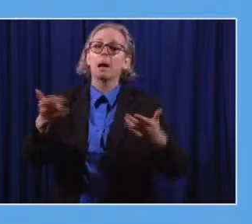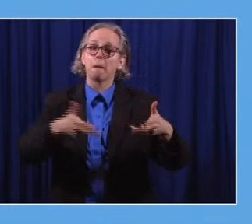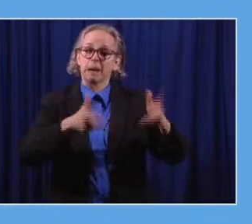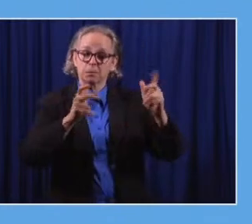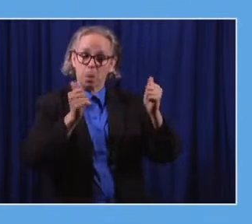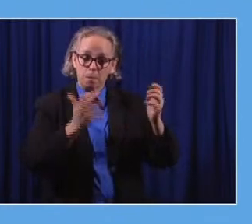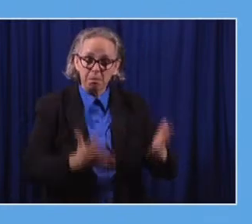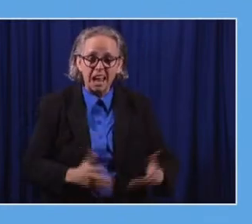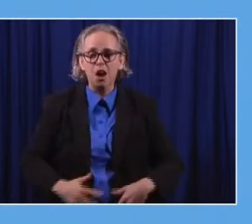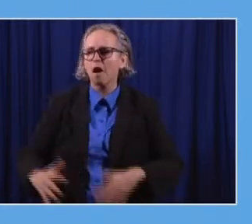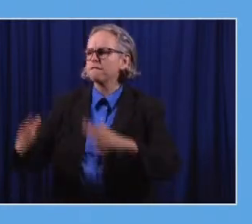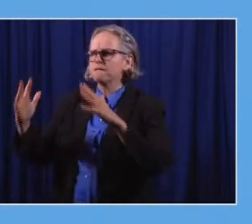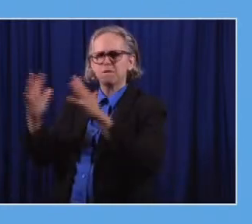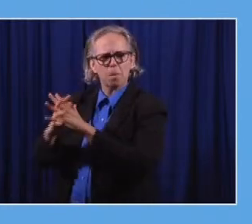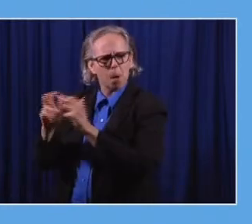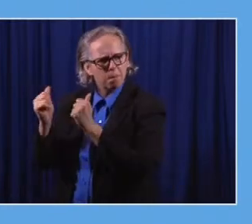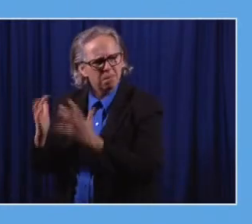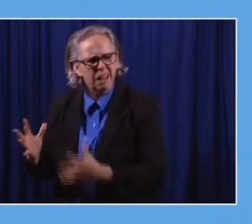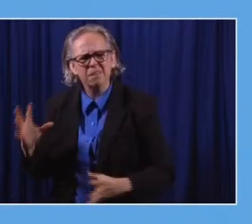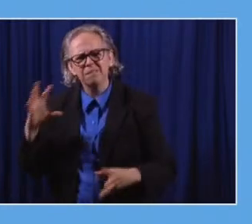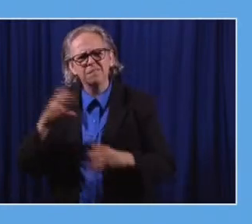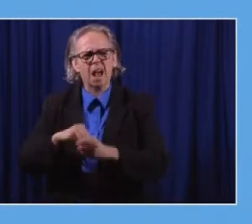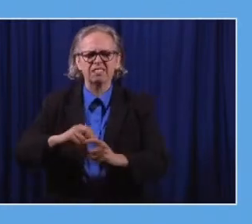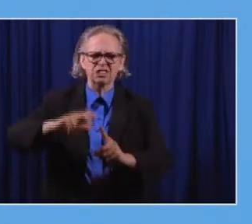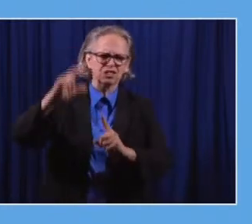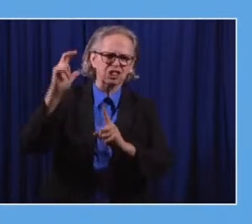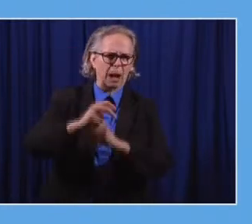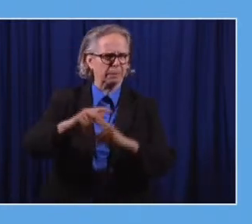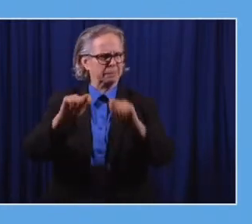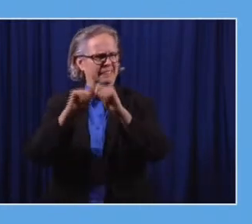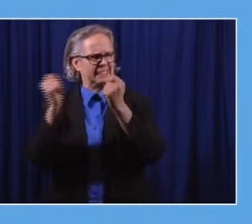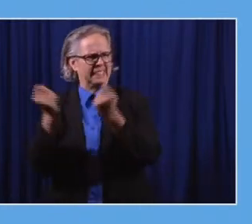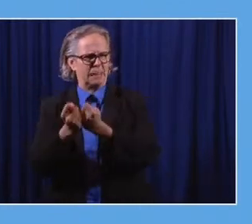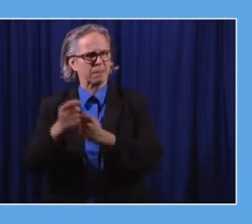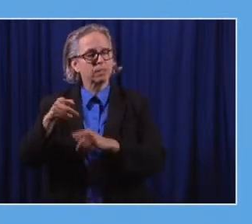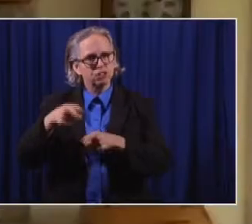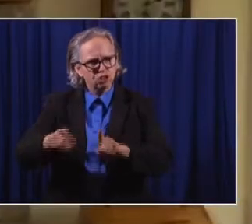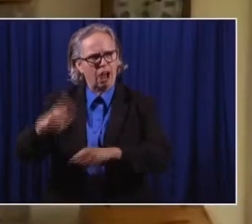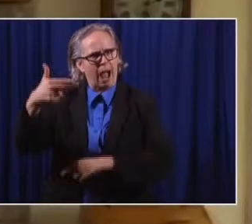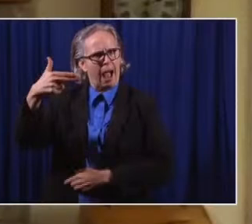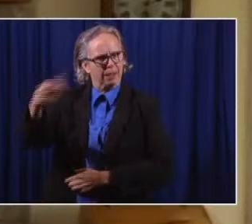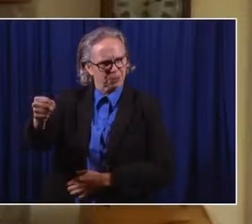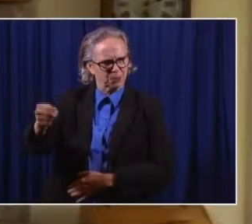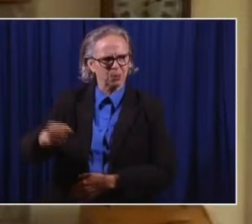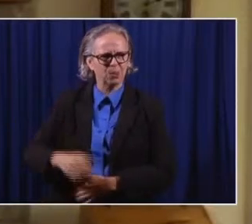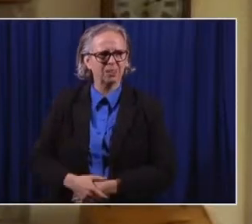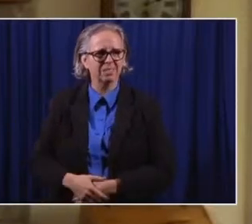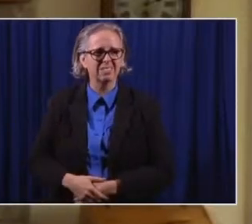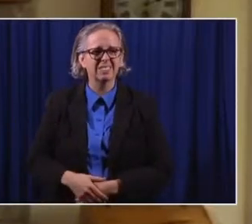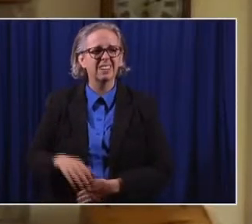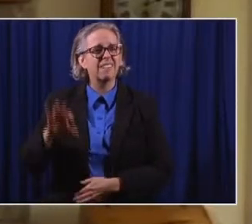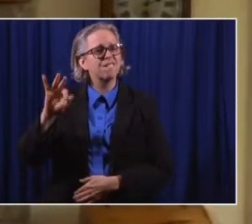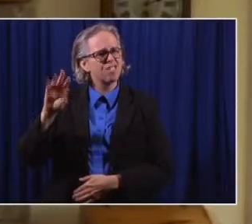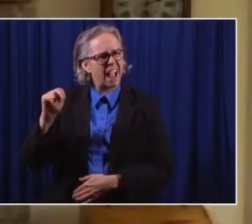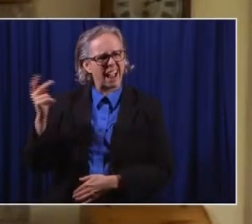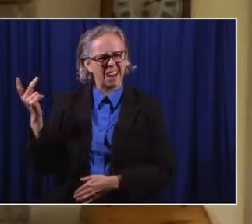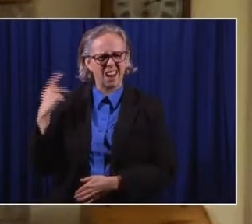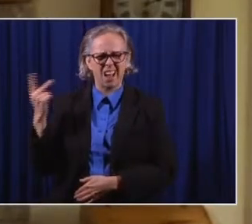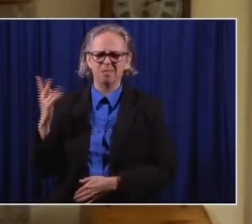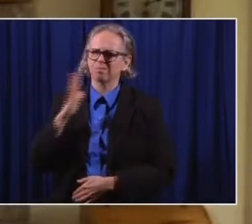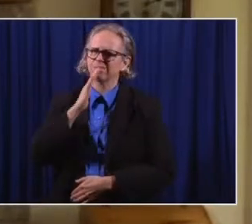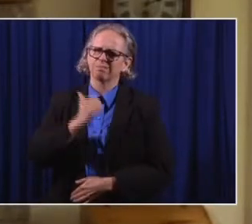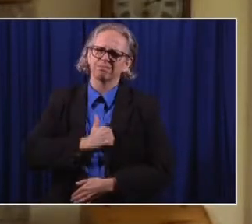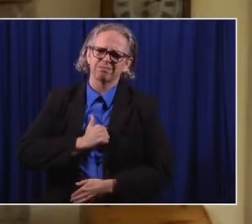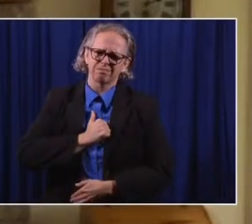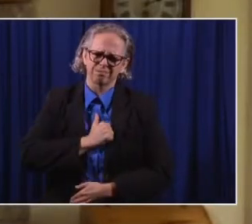state championship team. Fran and I offer our deepest sympathies to the entire Curran family and to all